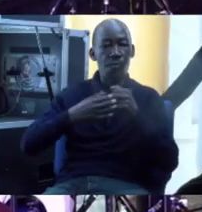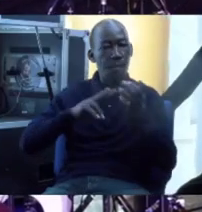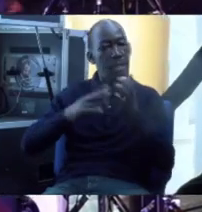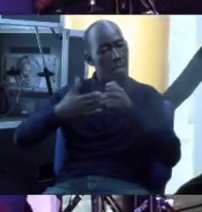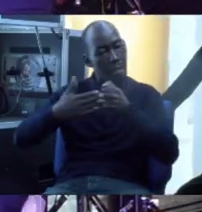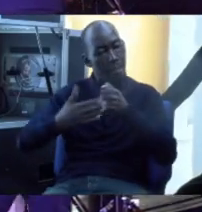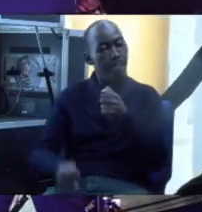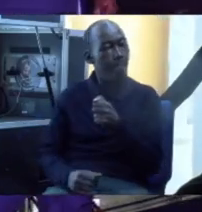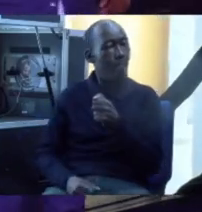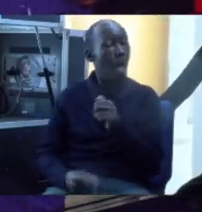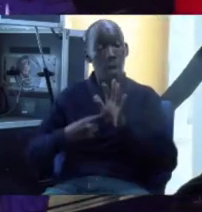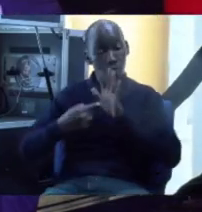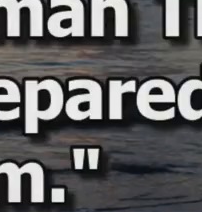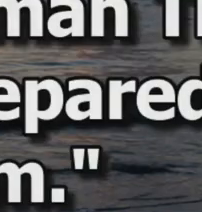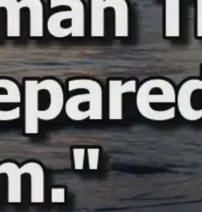wa 9.